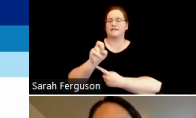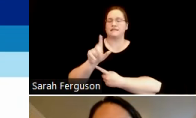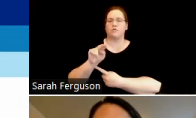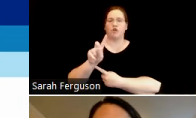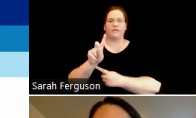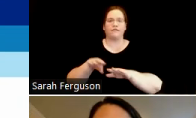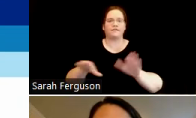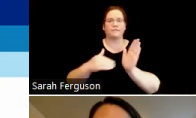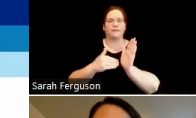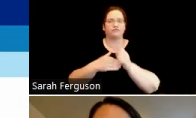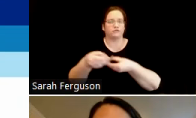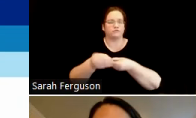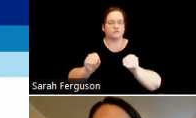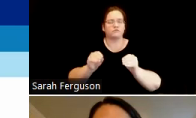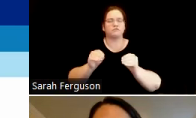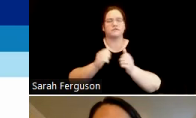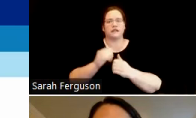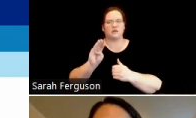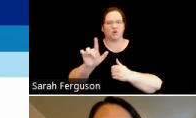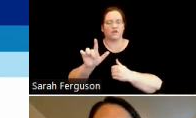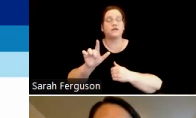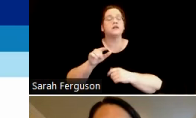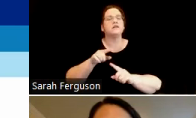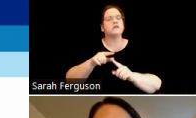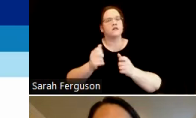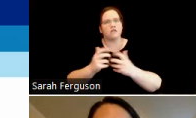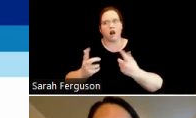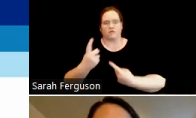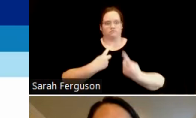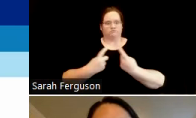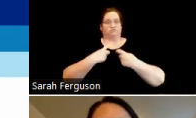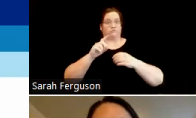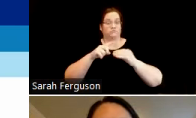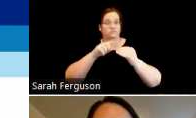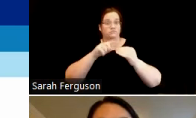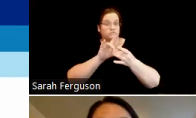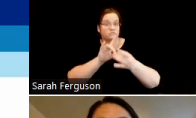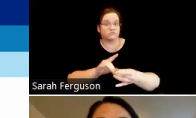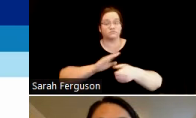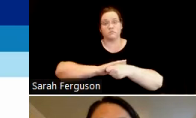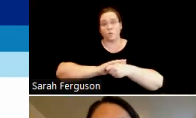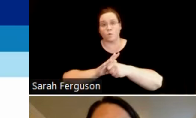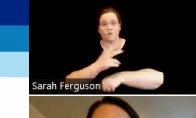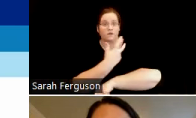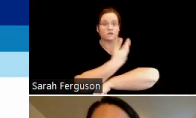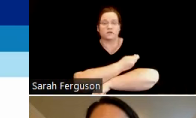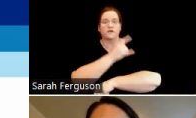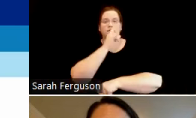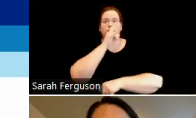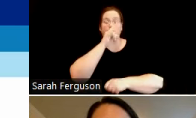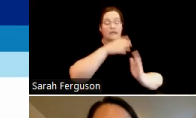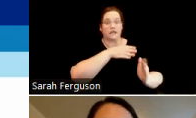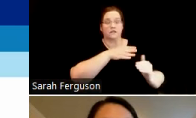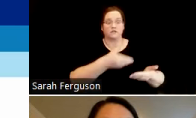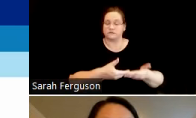And as you can imagine, getting a lot of questions about COVID vaccines for kids of all ages, but certainly